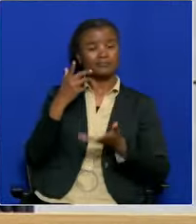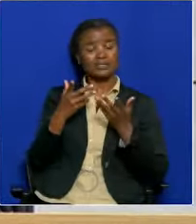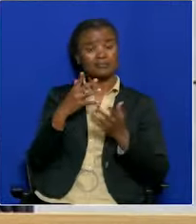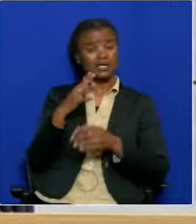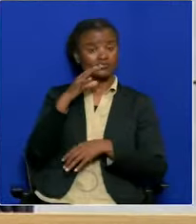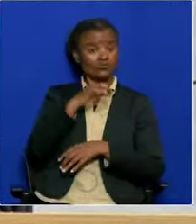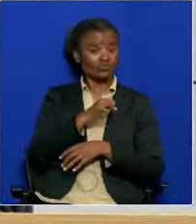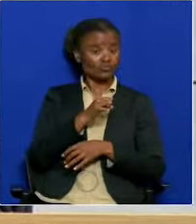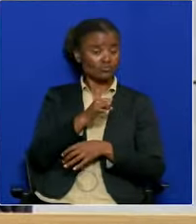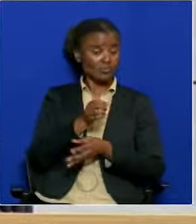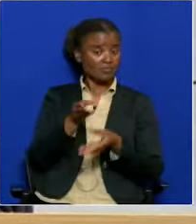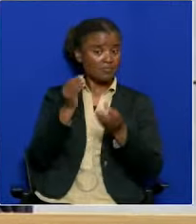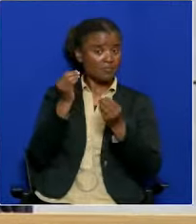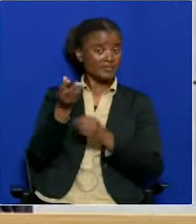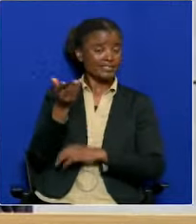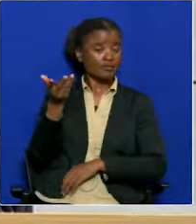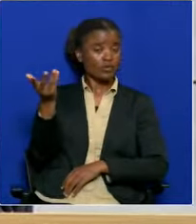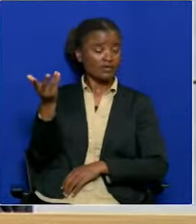was there along